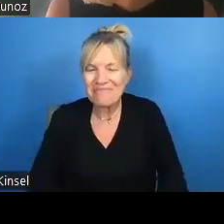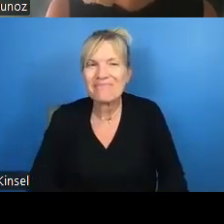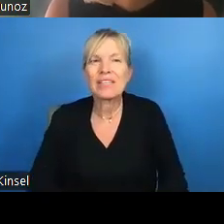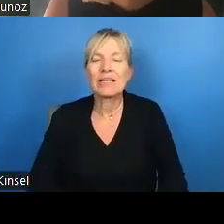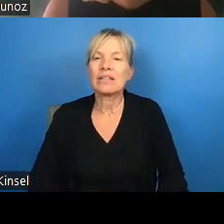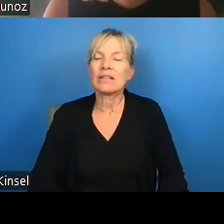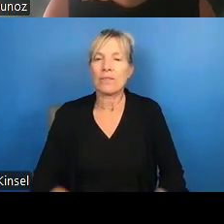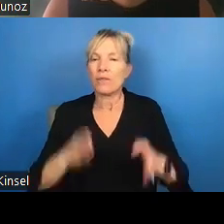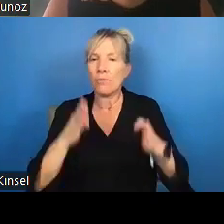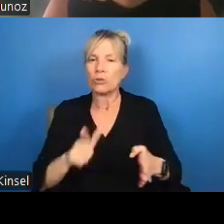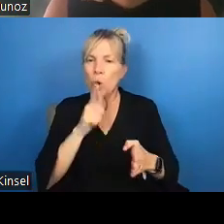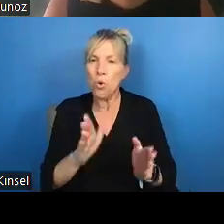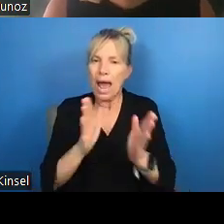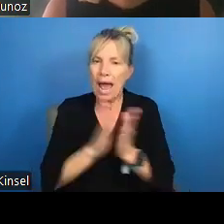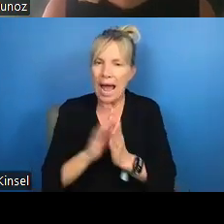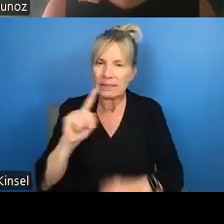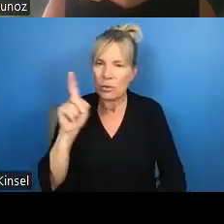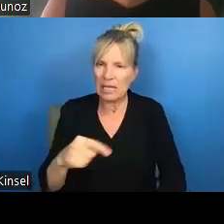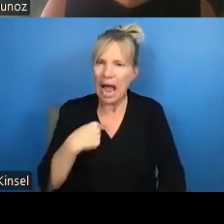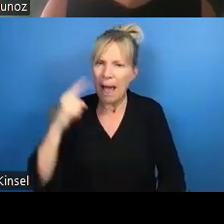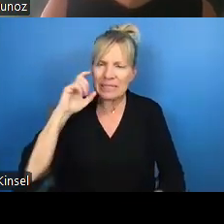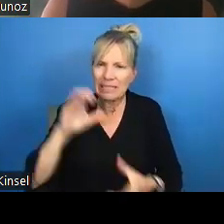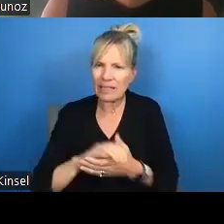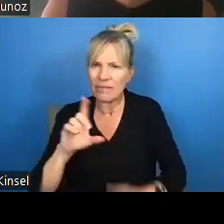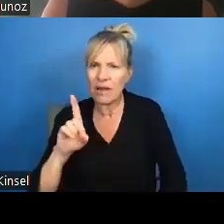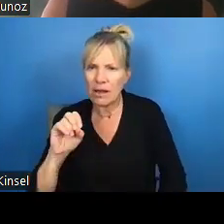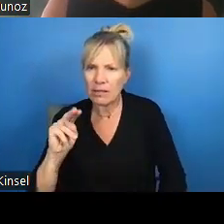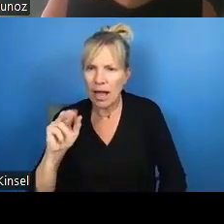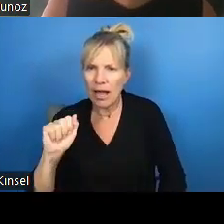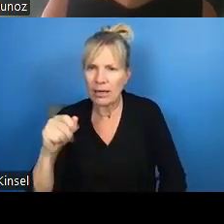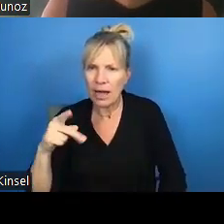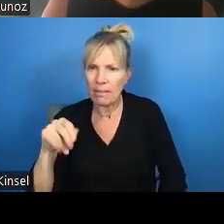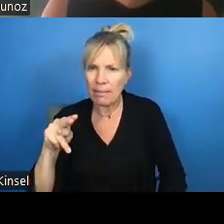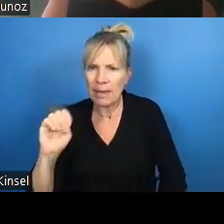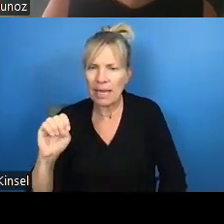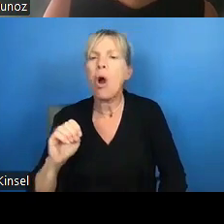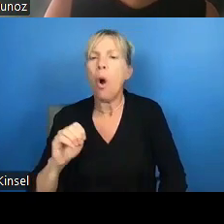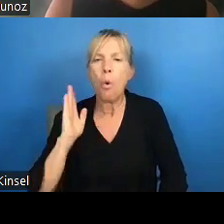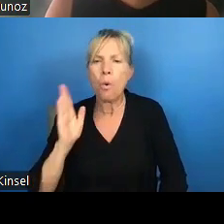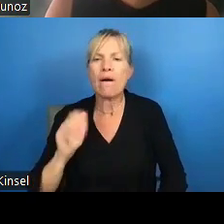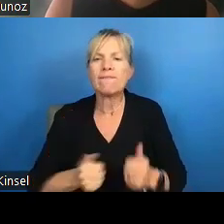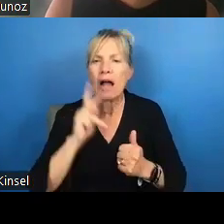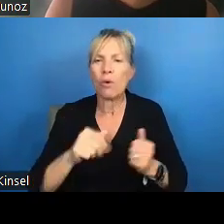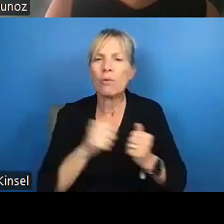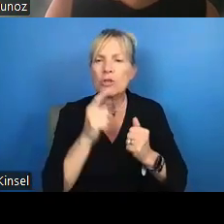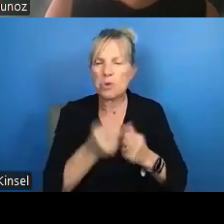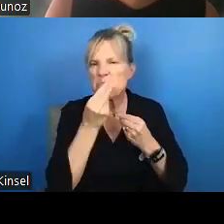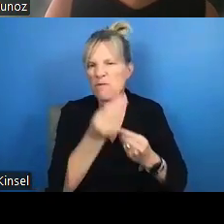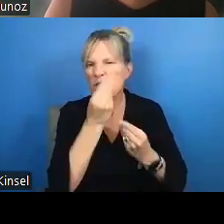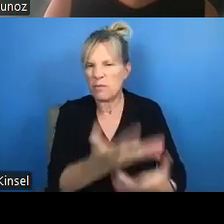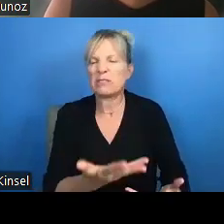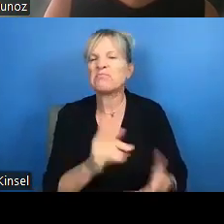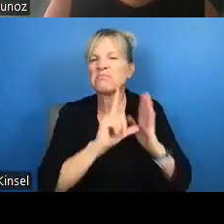the person who submitted that question, I believe it was Donna Payne, we're happy to follow up and get that information to